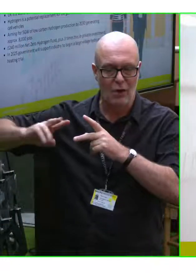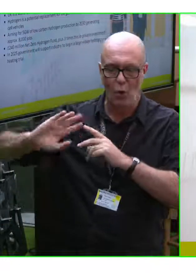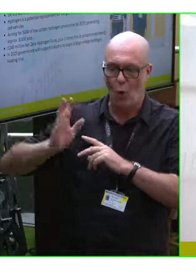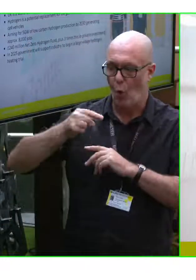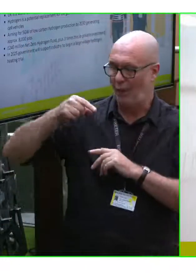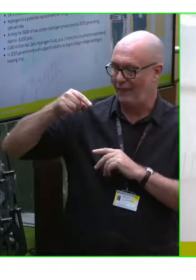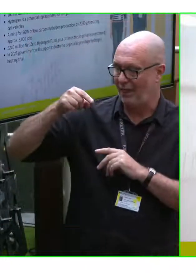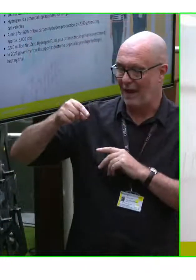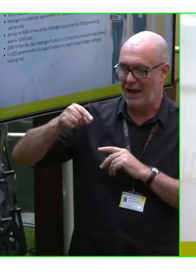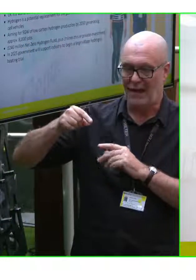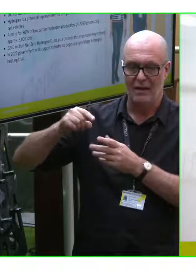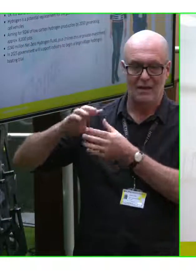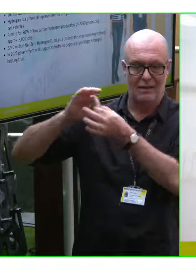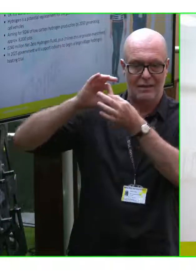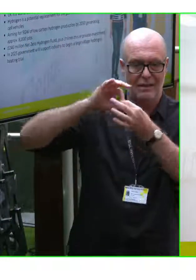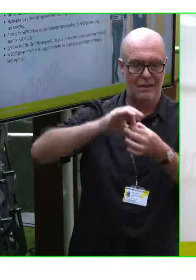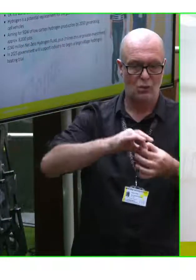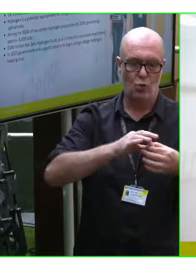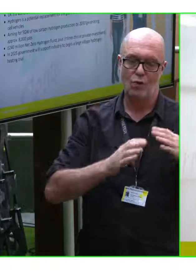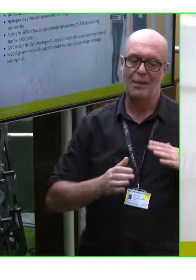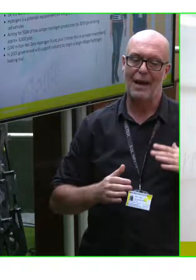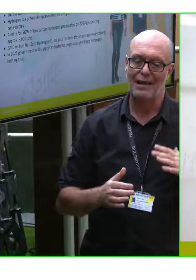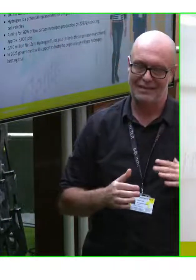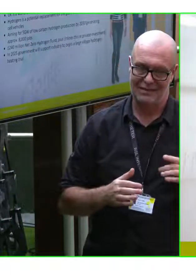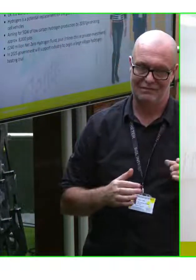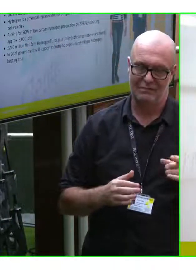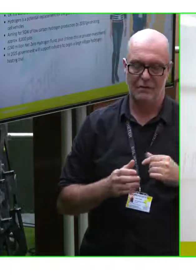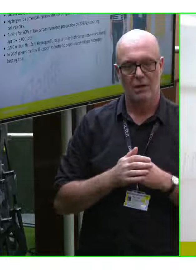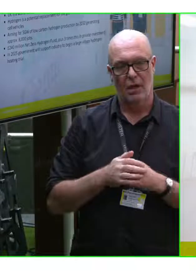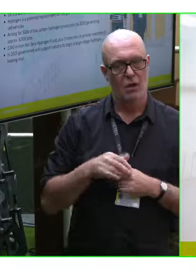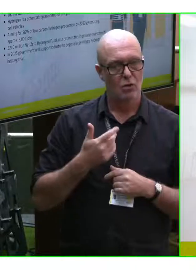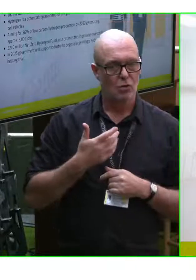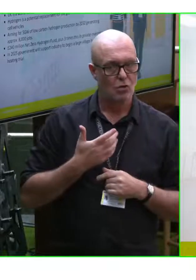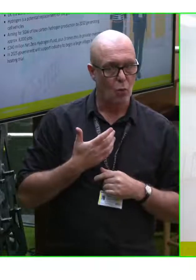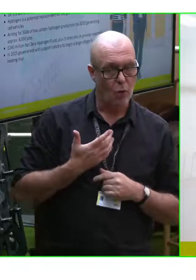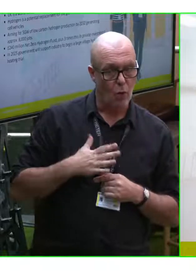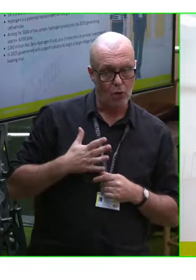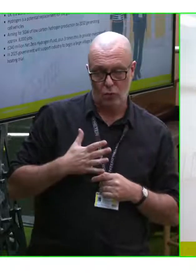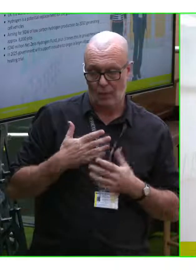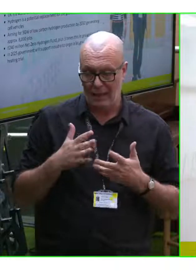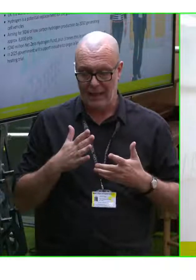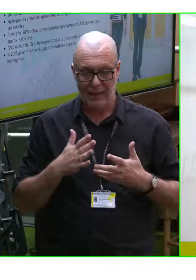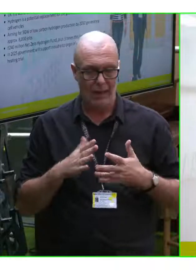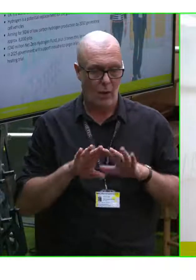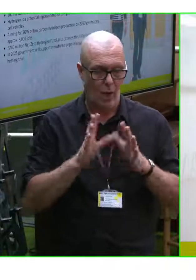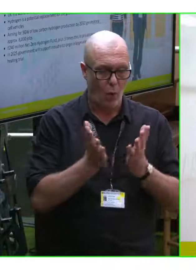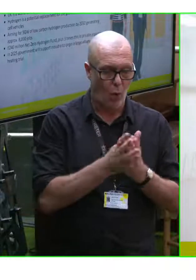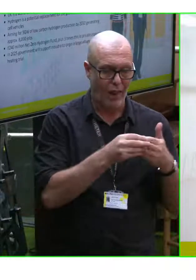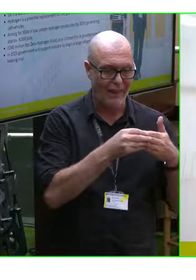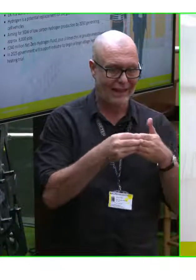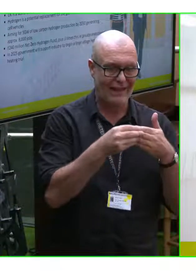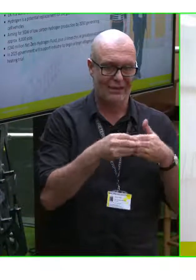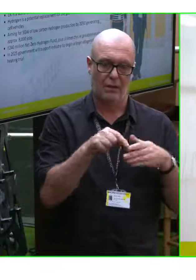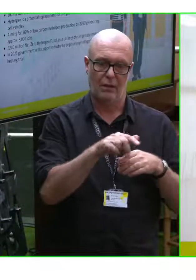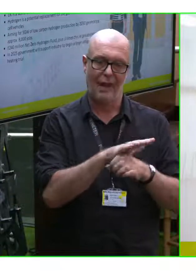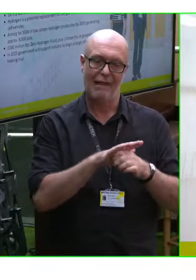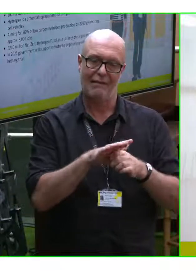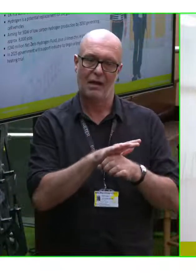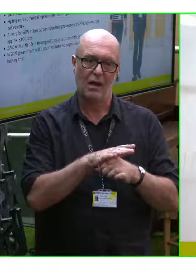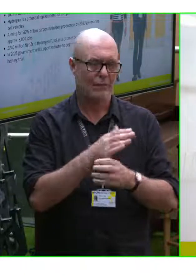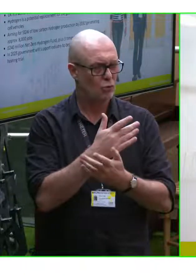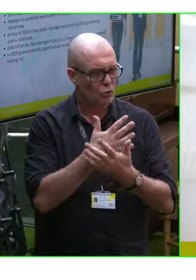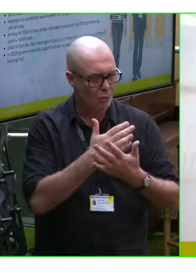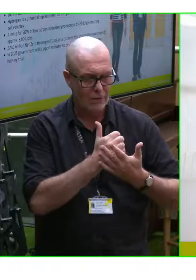demand side is trickling down for us. So we want to be a world leader in this area, and there's already some fantastic work going on.